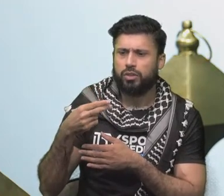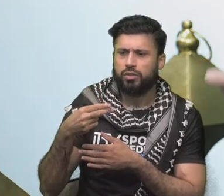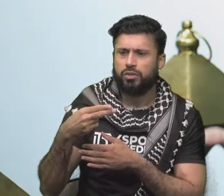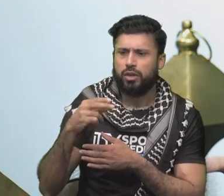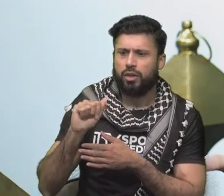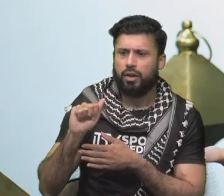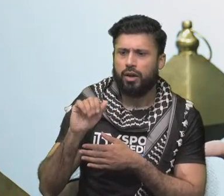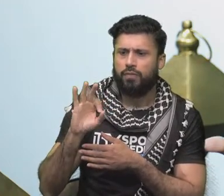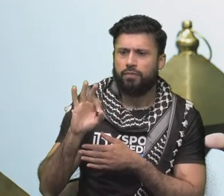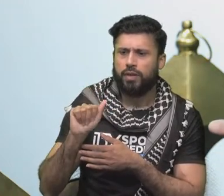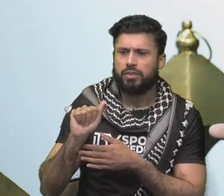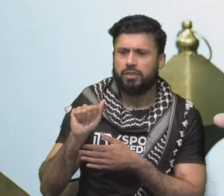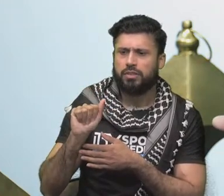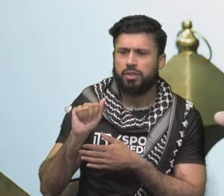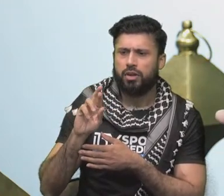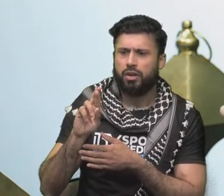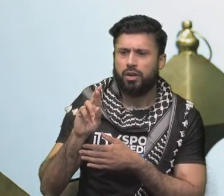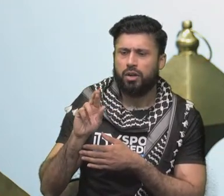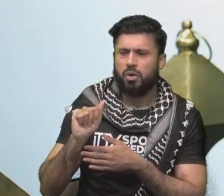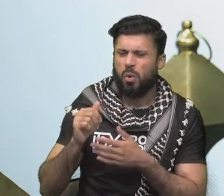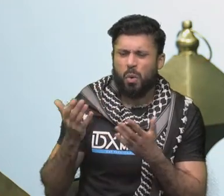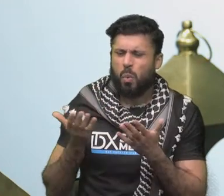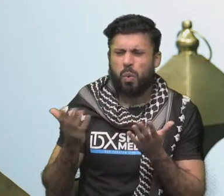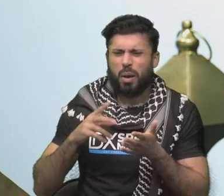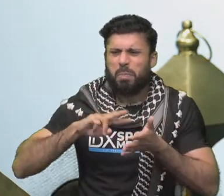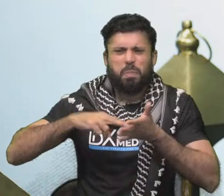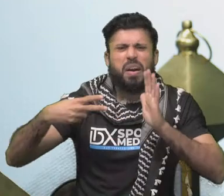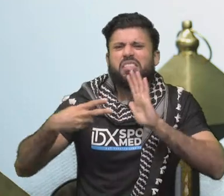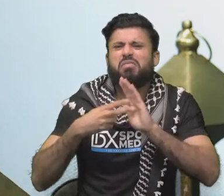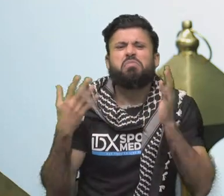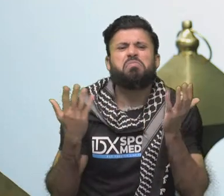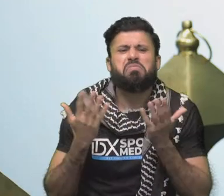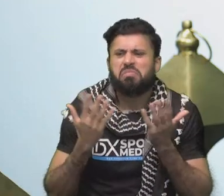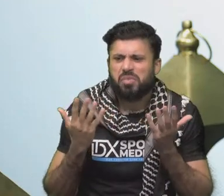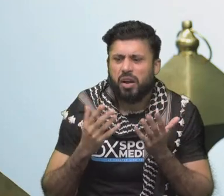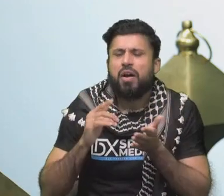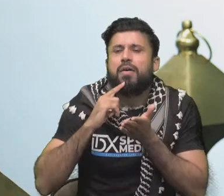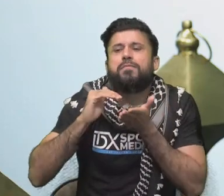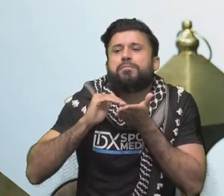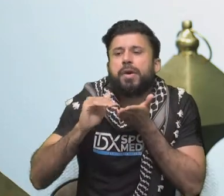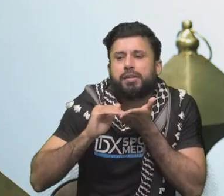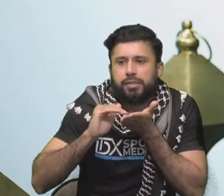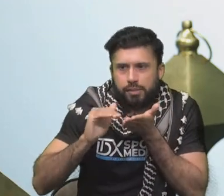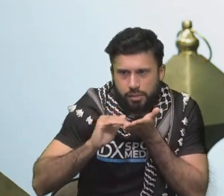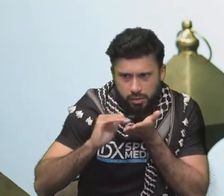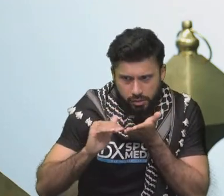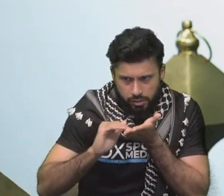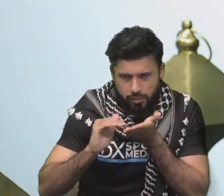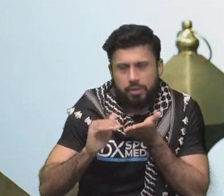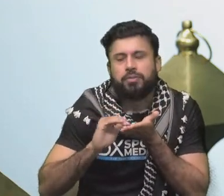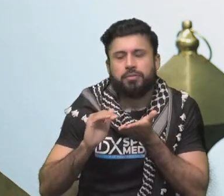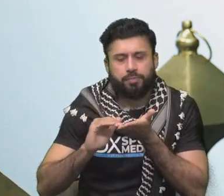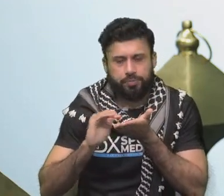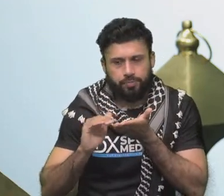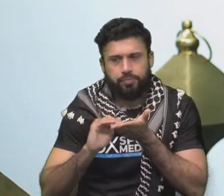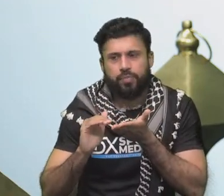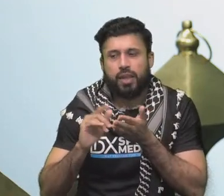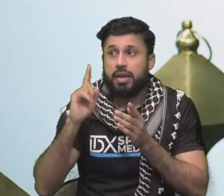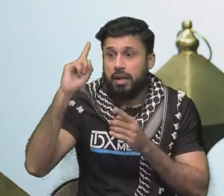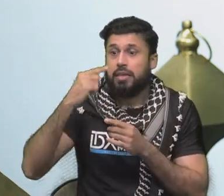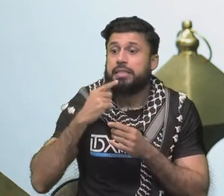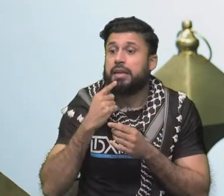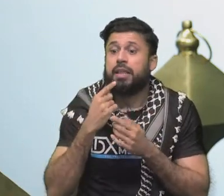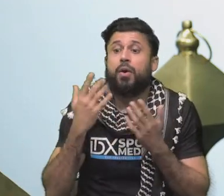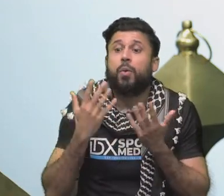be istighfar, seeking forgiveness from Allah subhanahu wa ta'ala. So al-Qadi Iyad rahimahullah, he actually commented on that verse, and he talked about husn